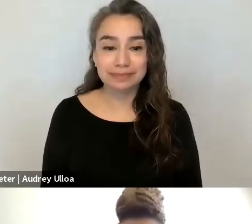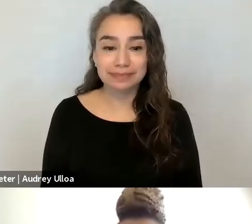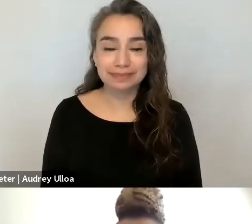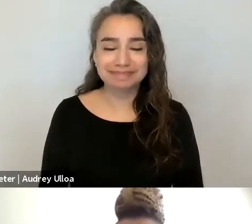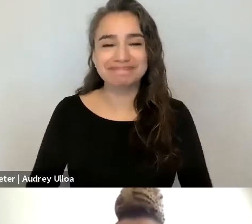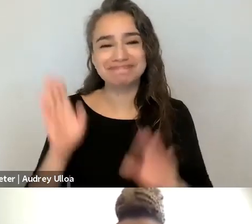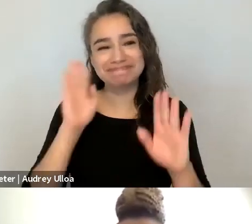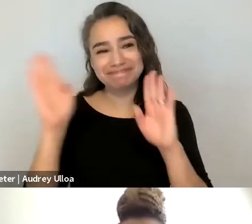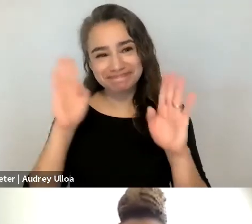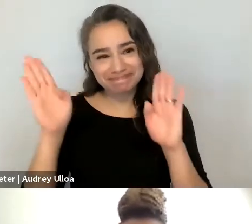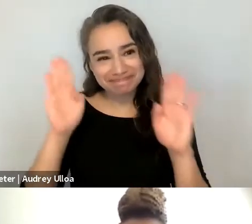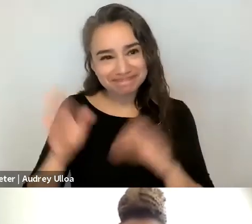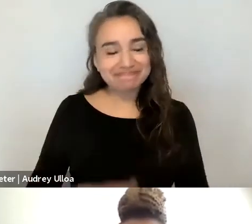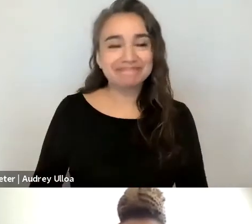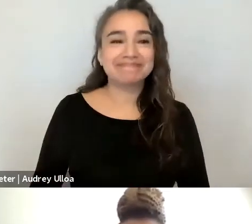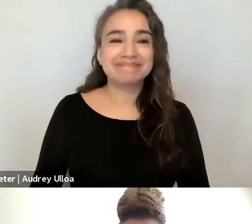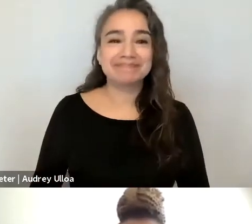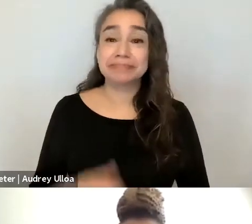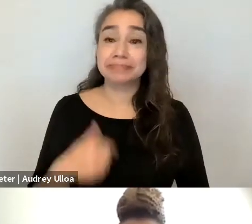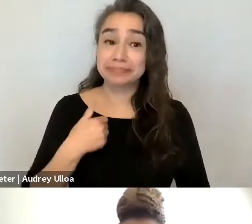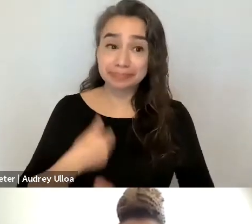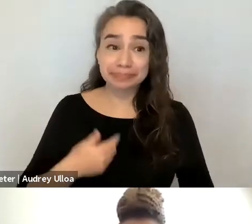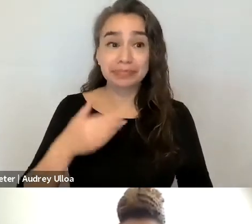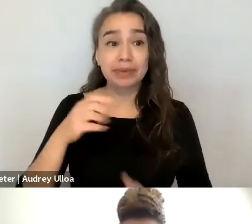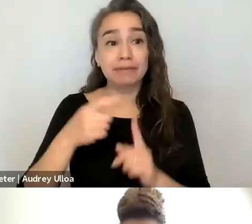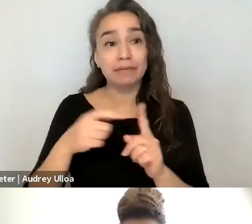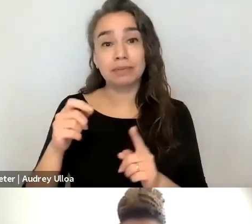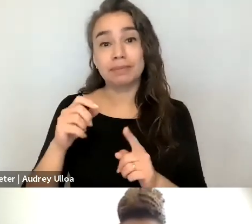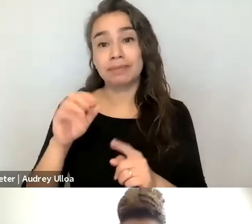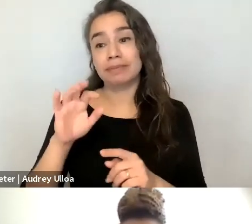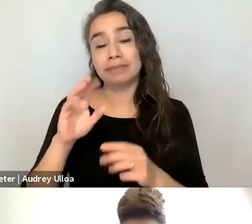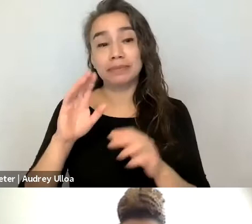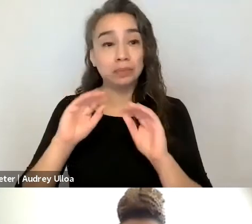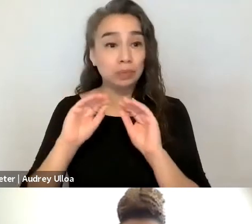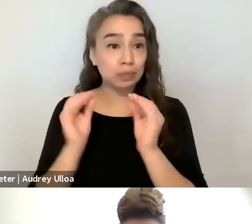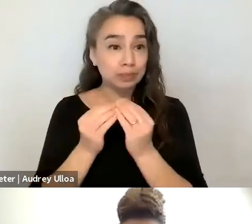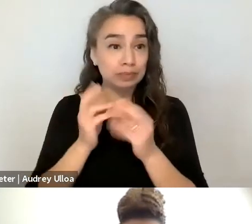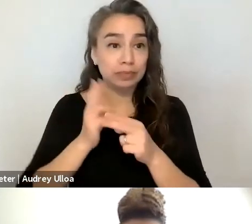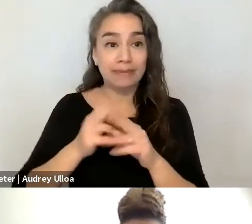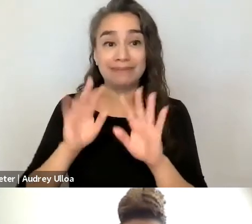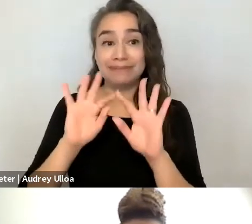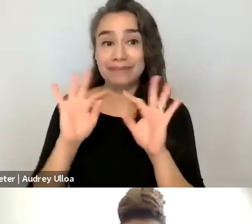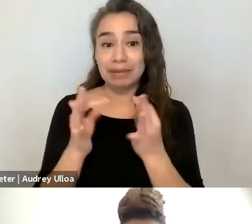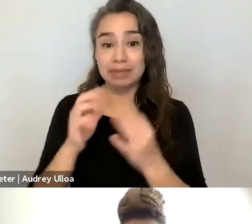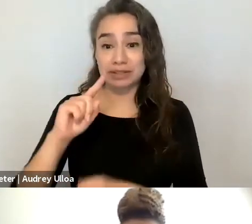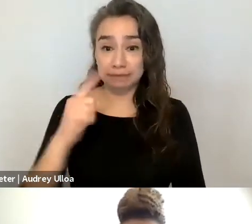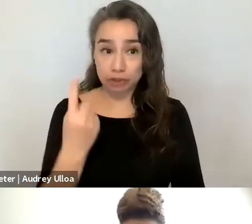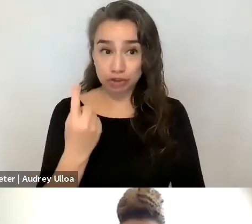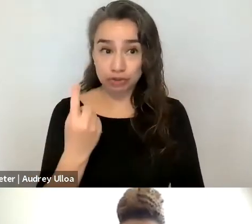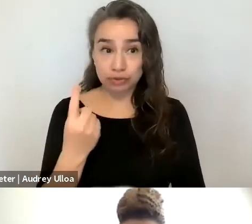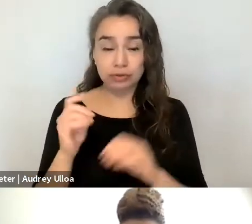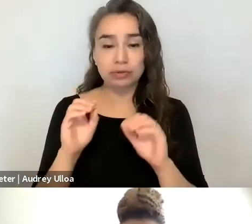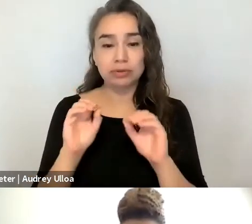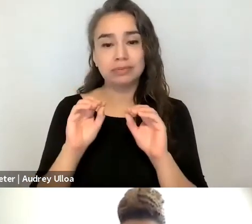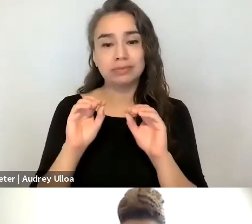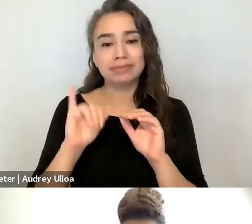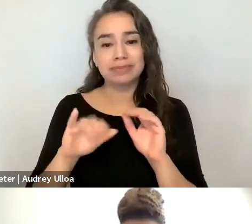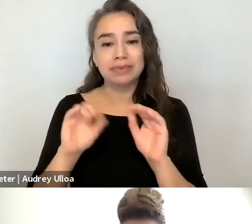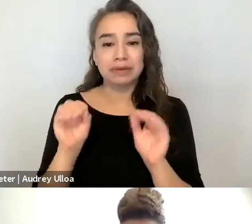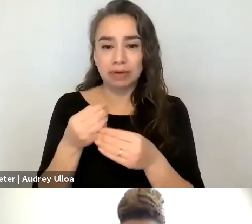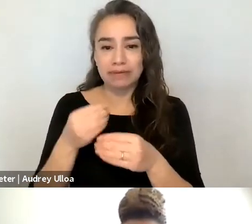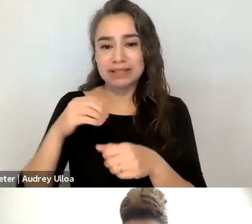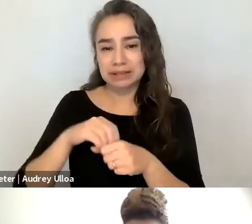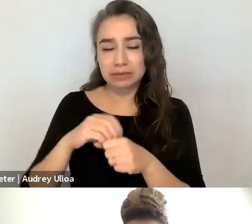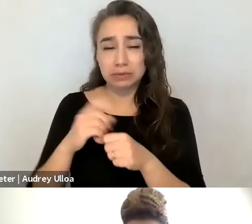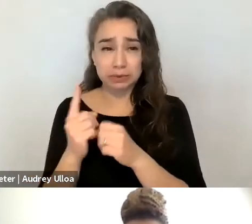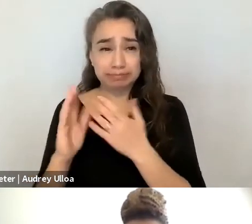Hey everybody, I am from Families First. Out of our office is out of Whitefield, North Carolina, but